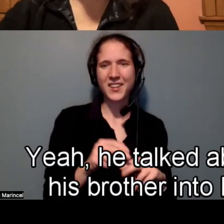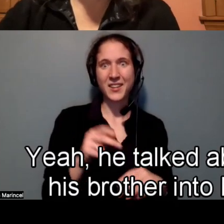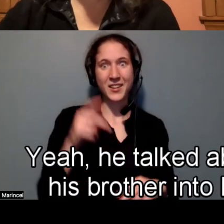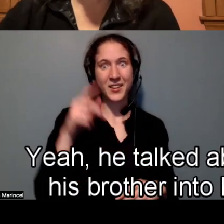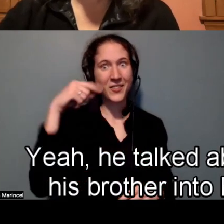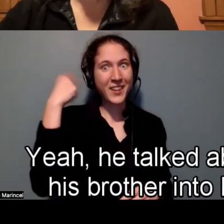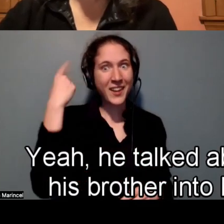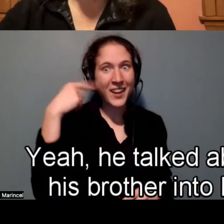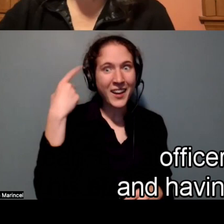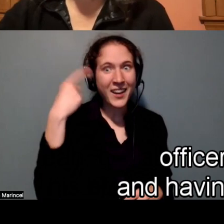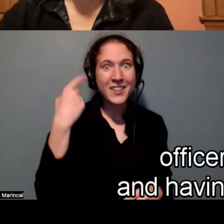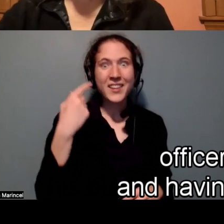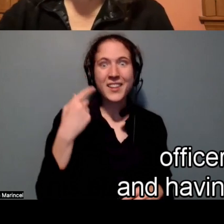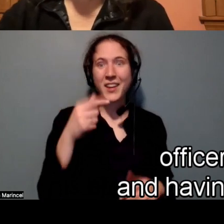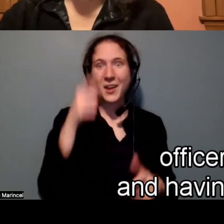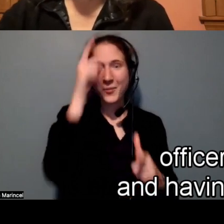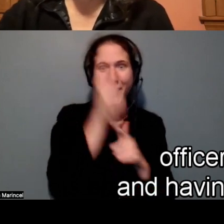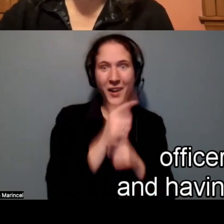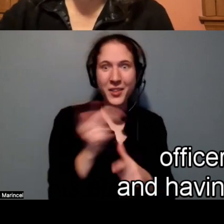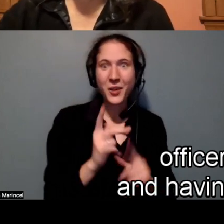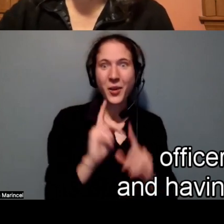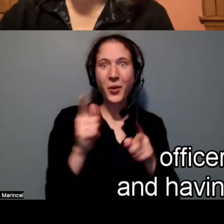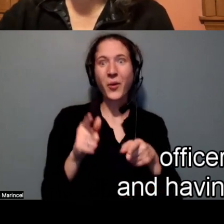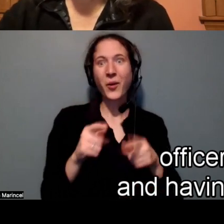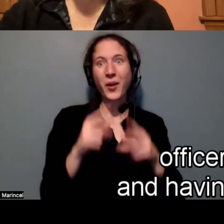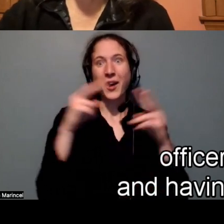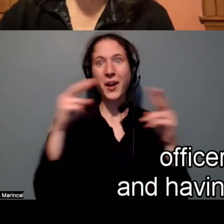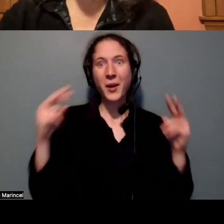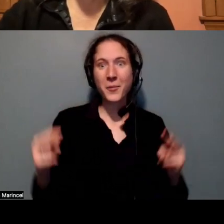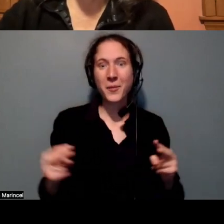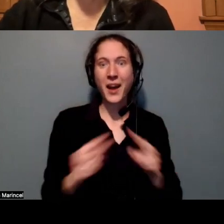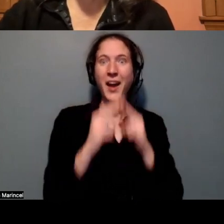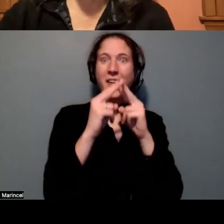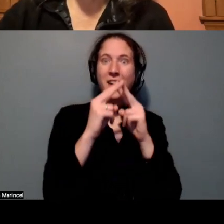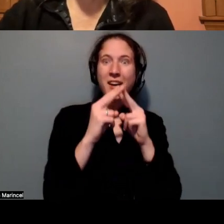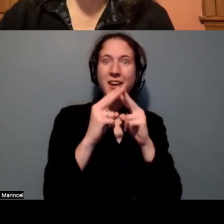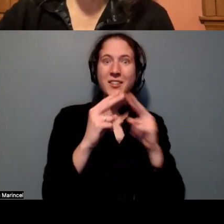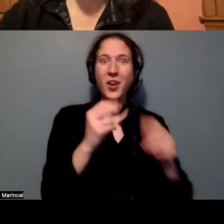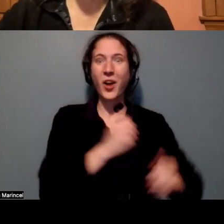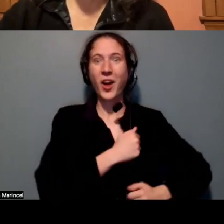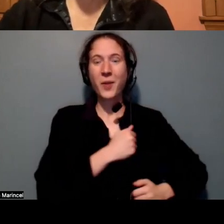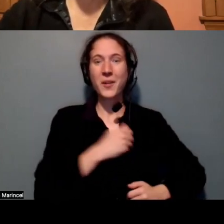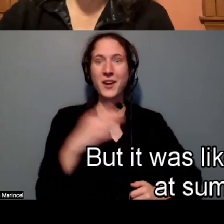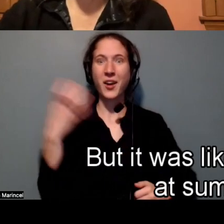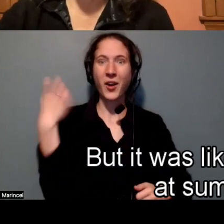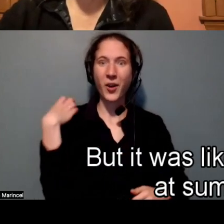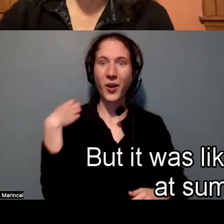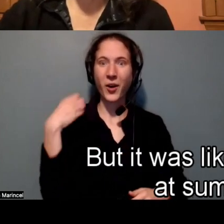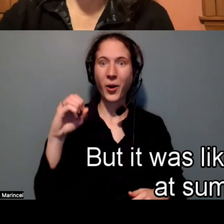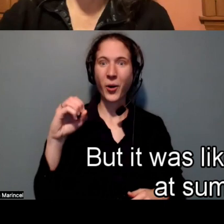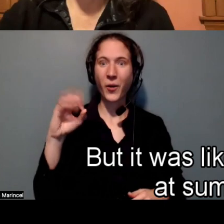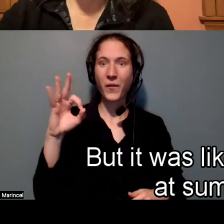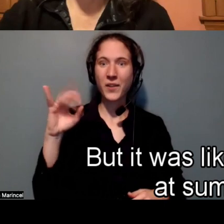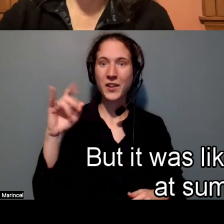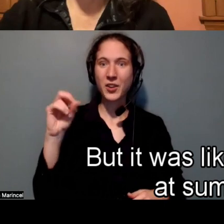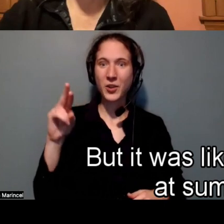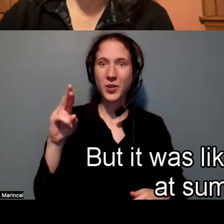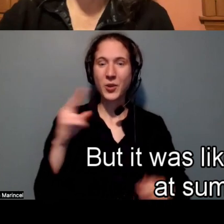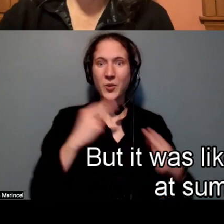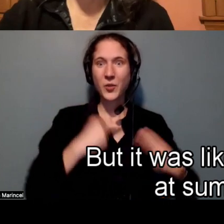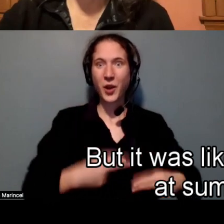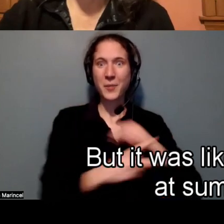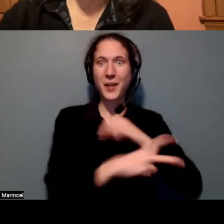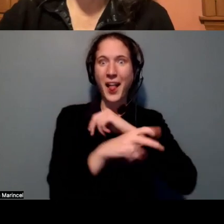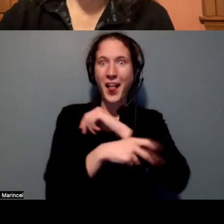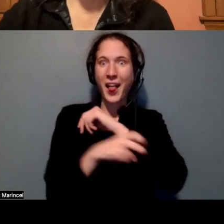into Paris and stealing an officer's uniform and having a great time. But it was like hearing stories at